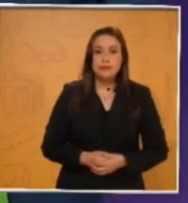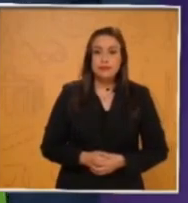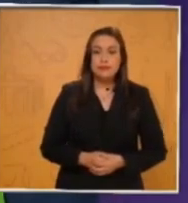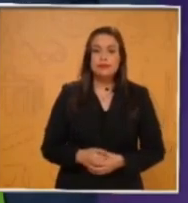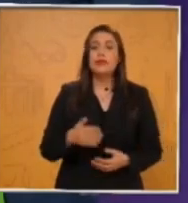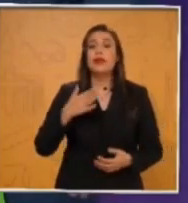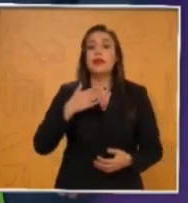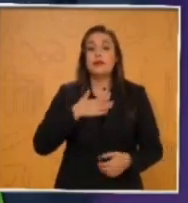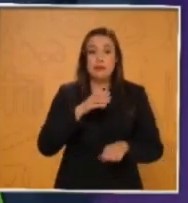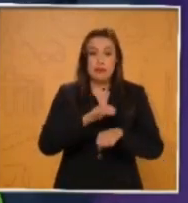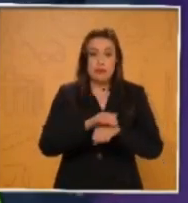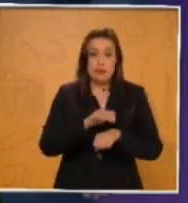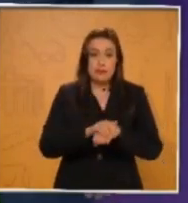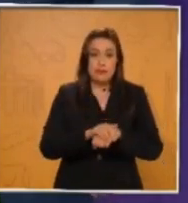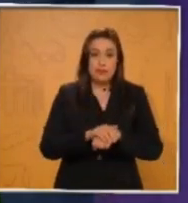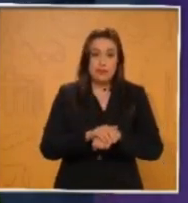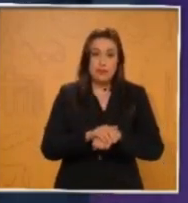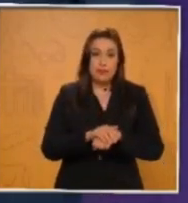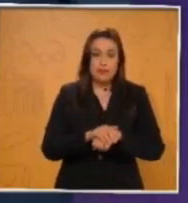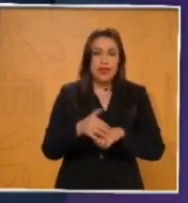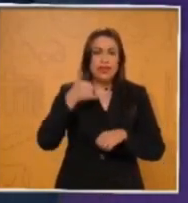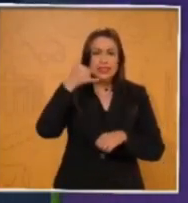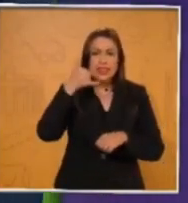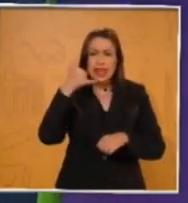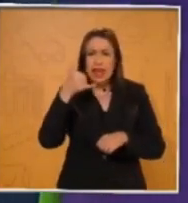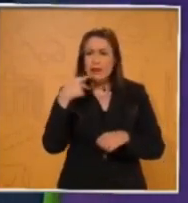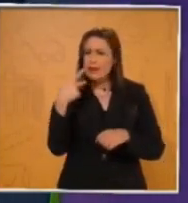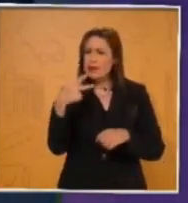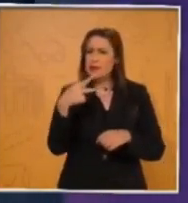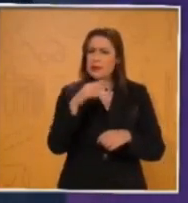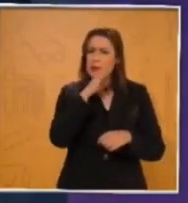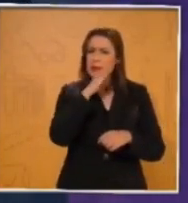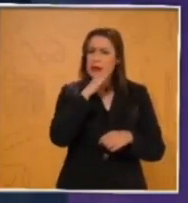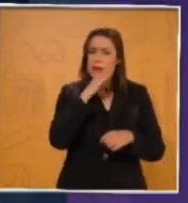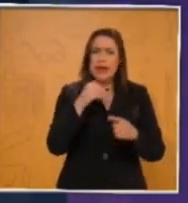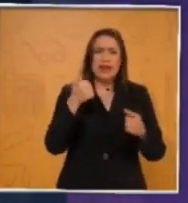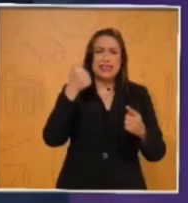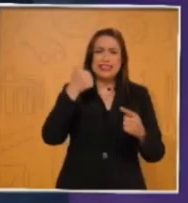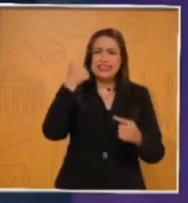My friend called his mom every 6 hours.